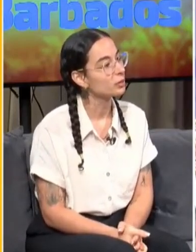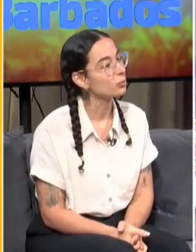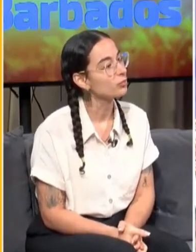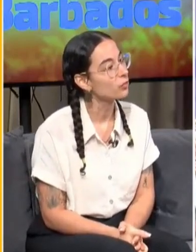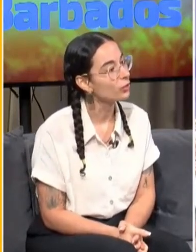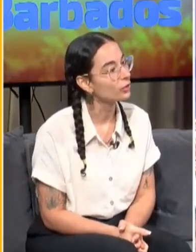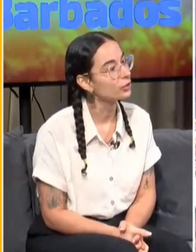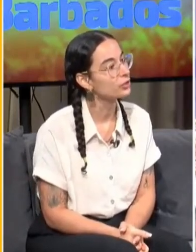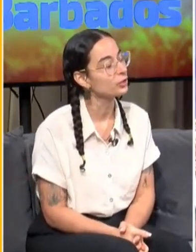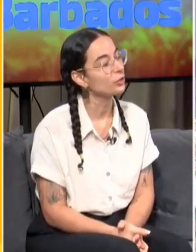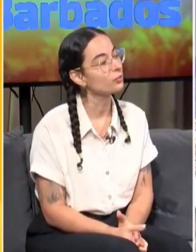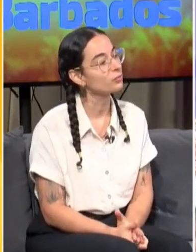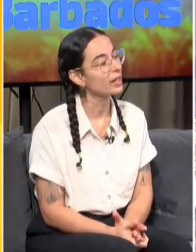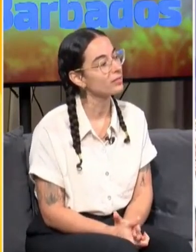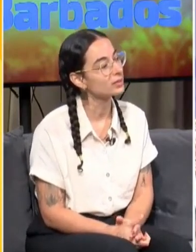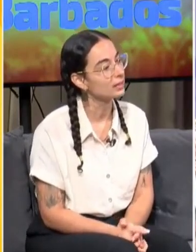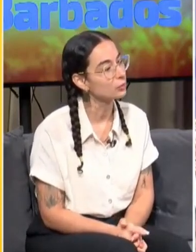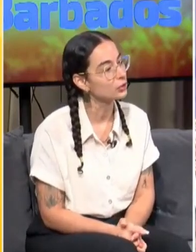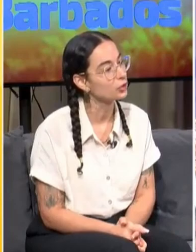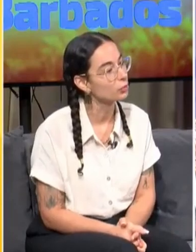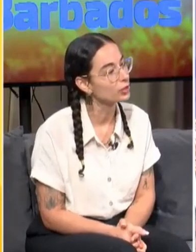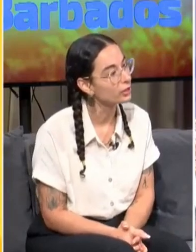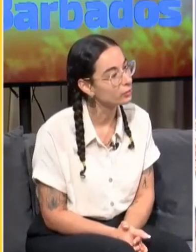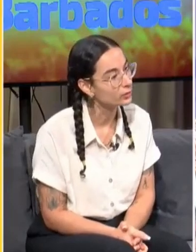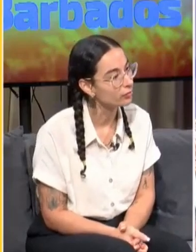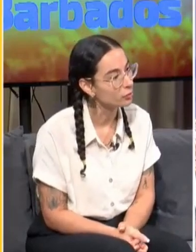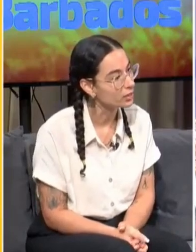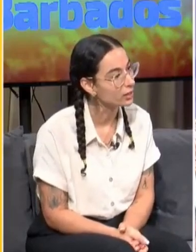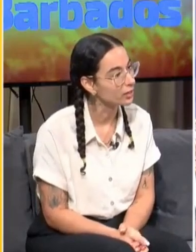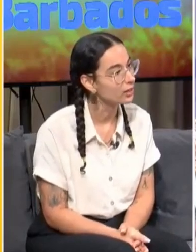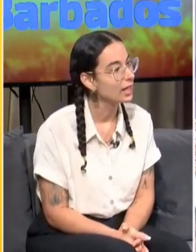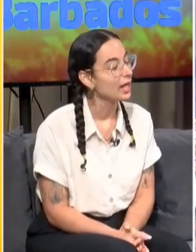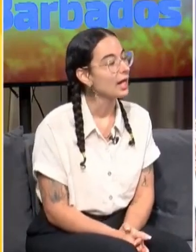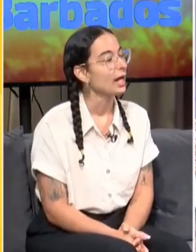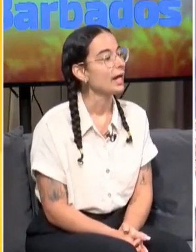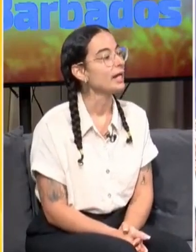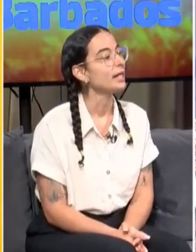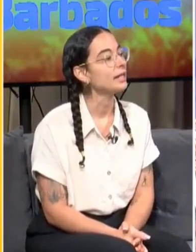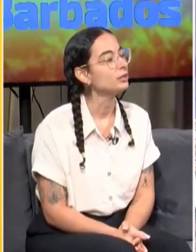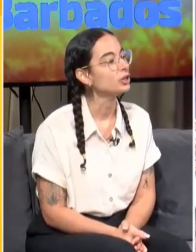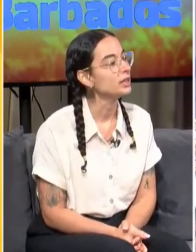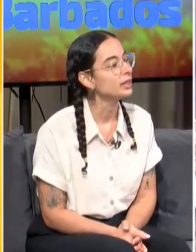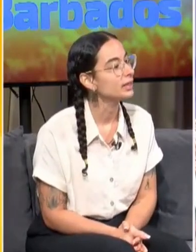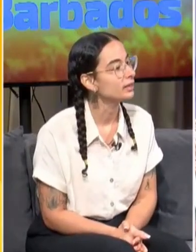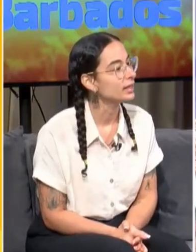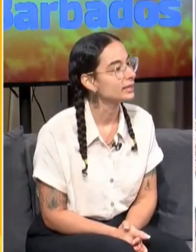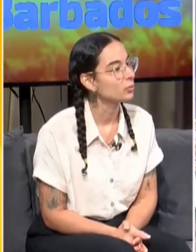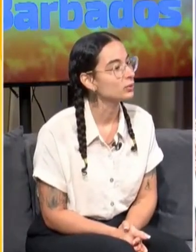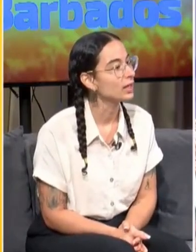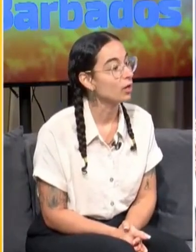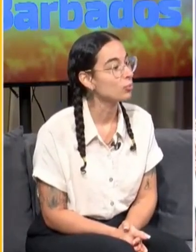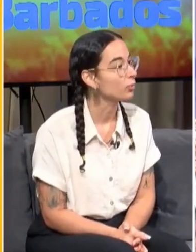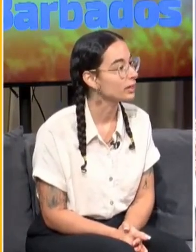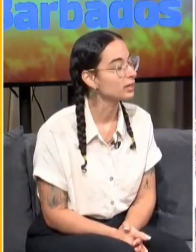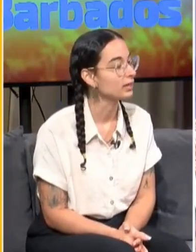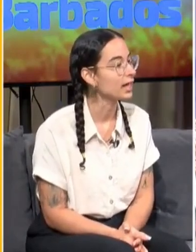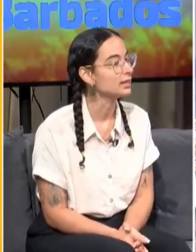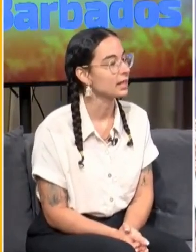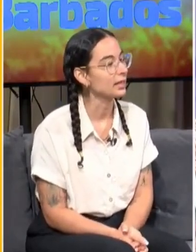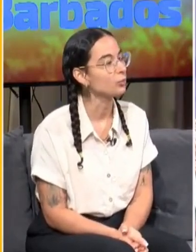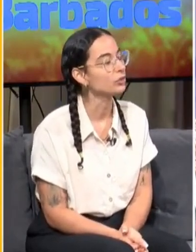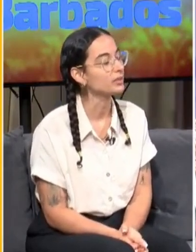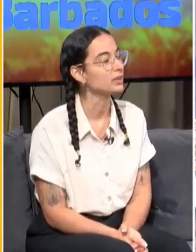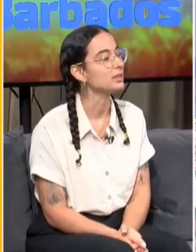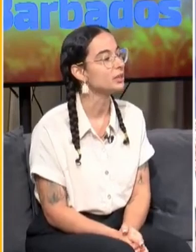for example, with foreigners, we have a sign language interpreter here who's not from here, and she is able to help with that